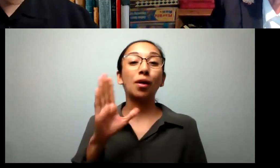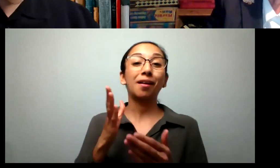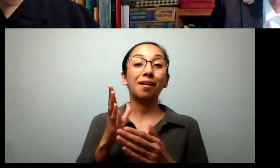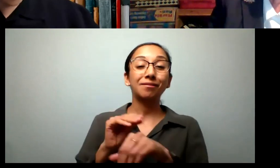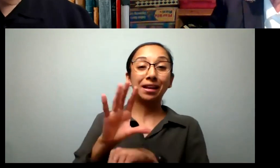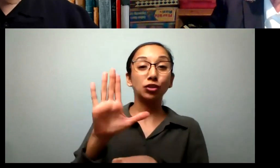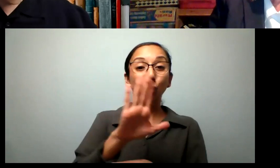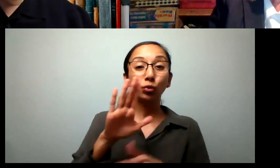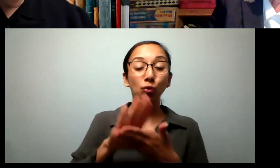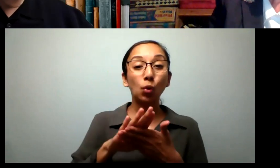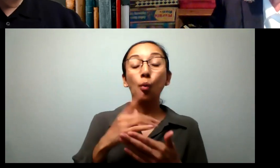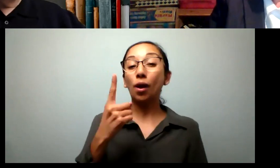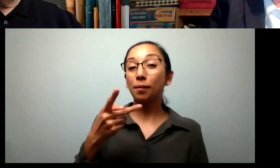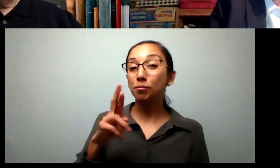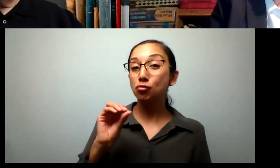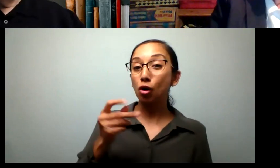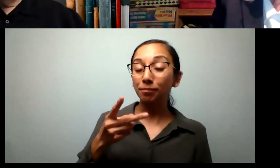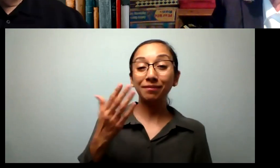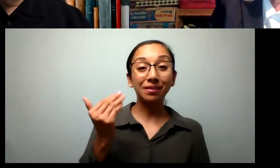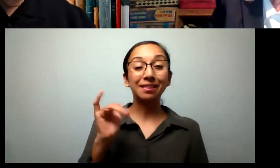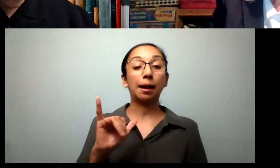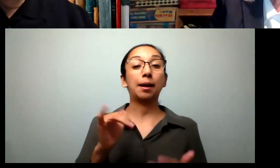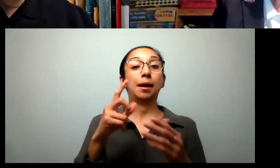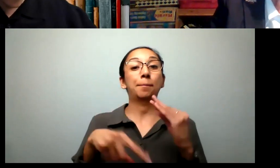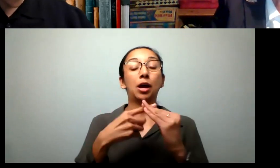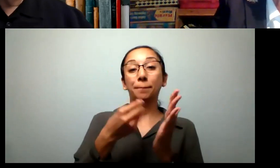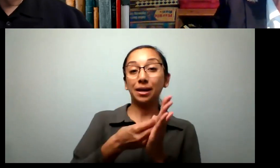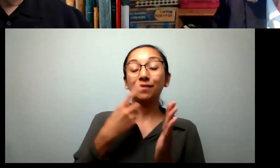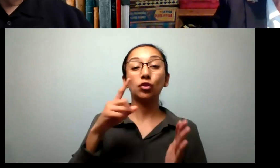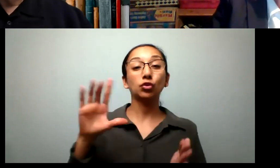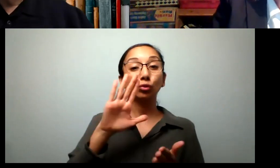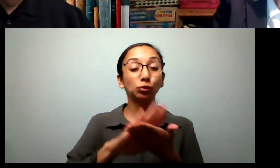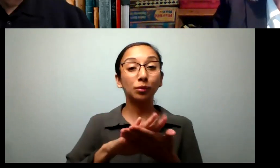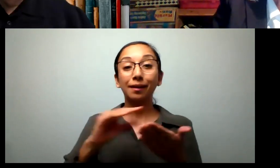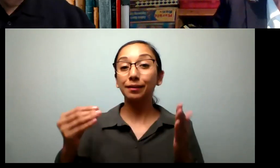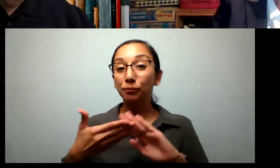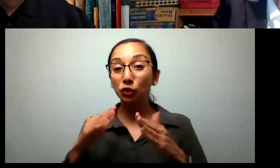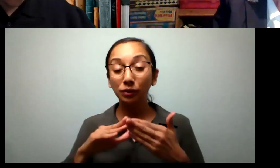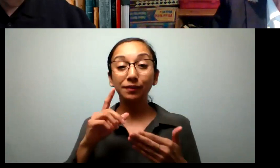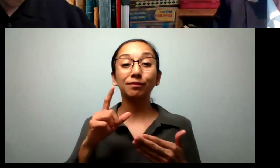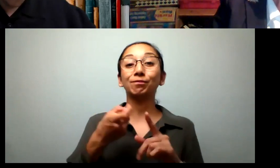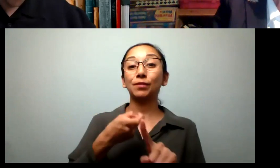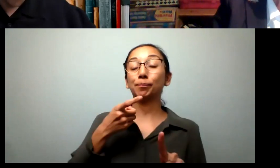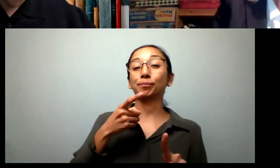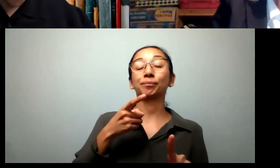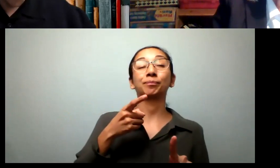Proposition 15, which is about money for the schools and communities from those folks who